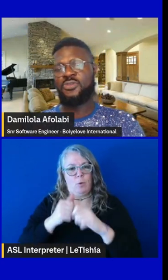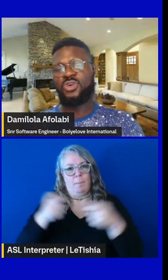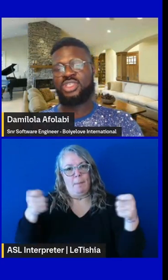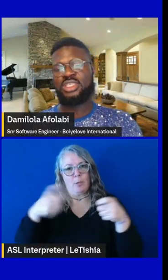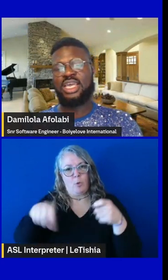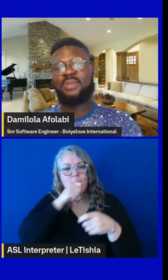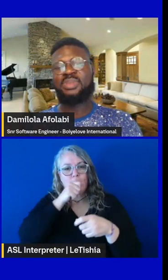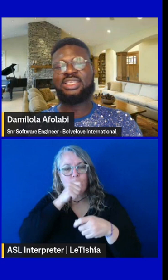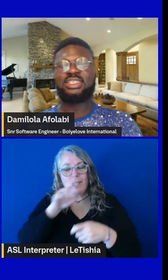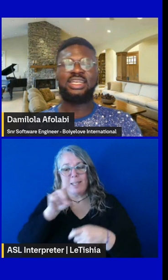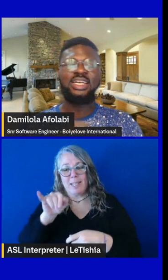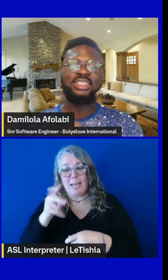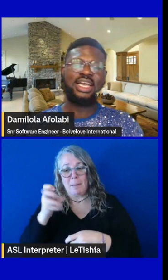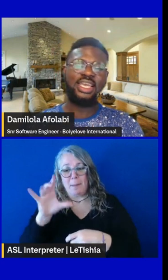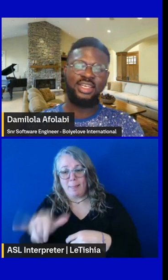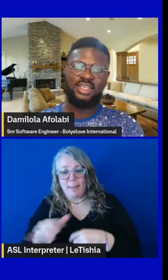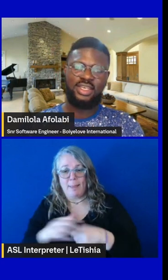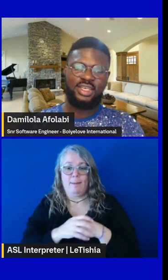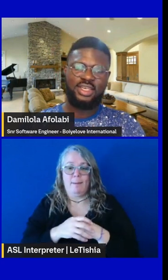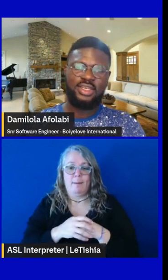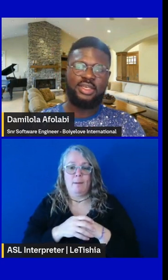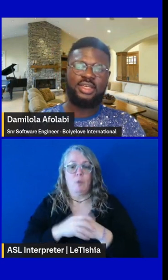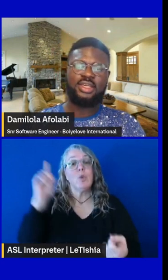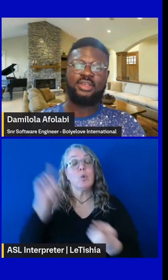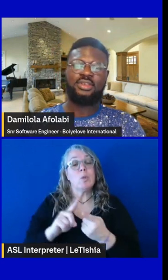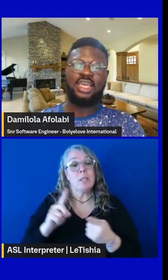manual efforts and meeting standards like